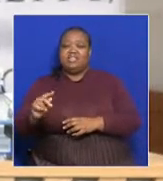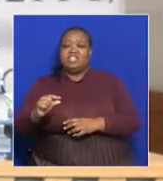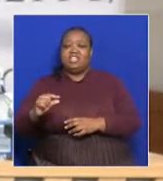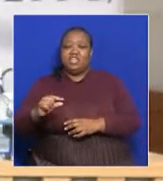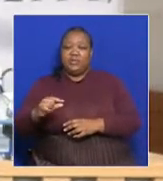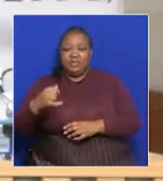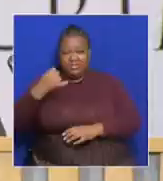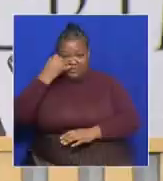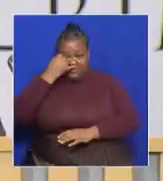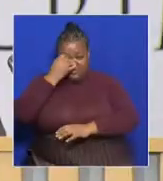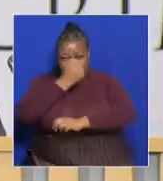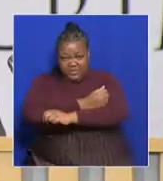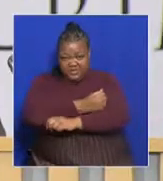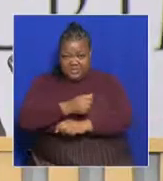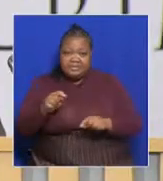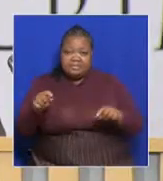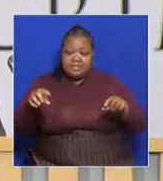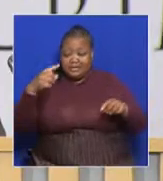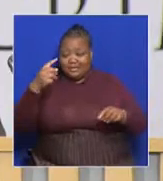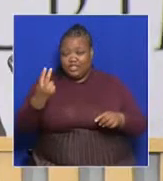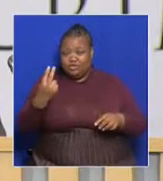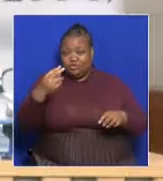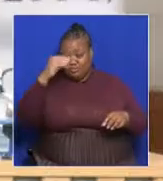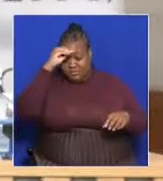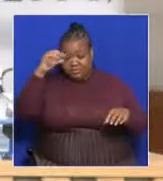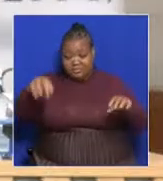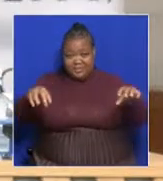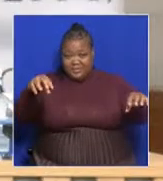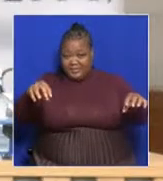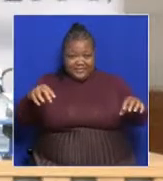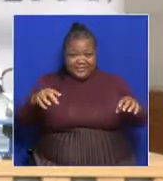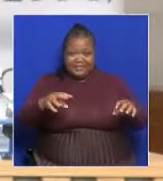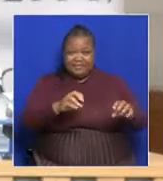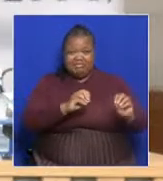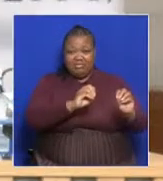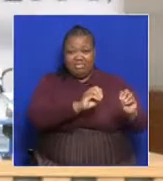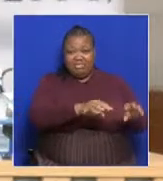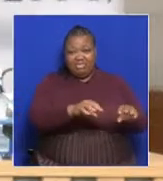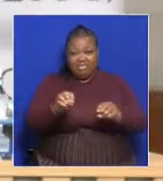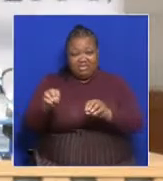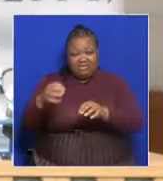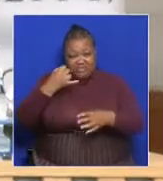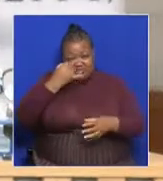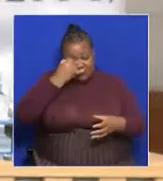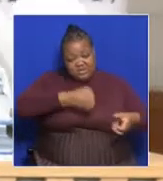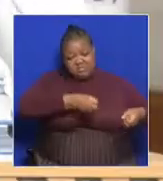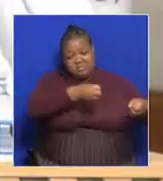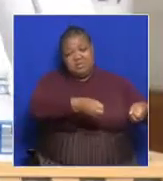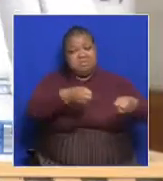option. Yes. Okay. I would like you to go to Exhibit